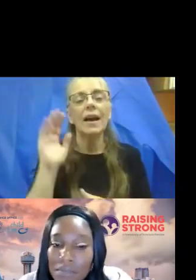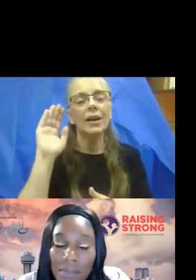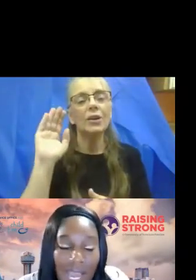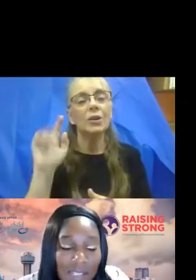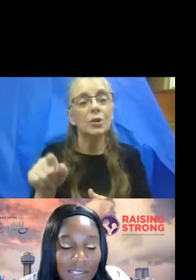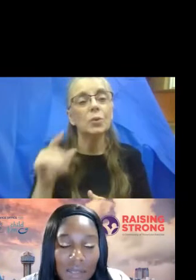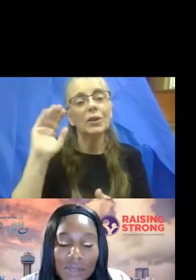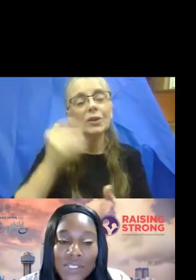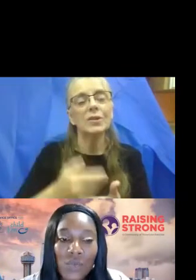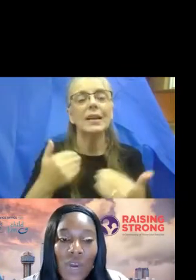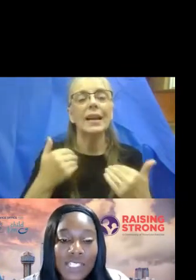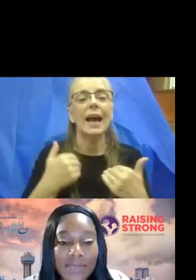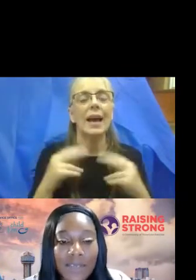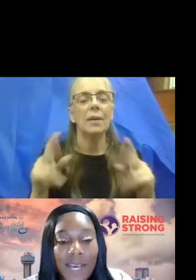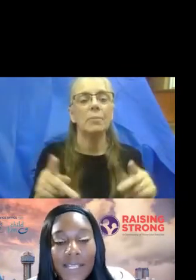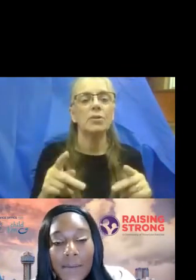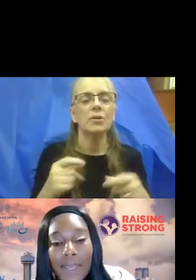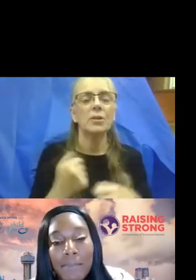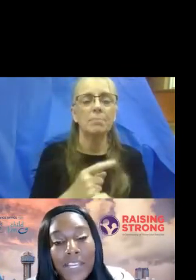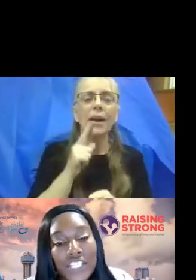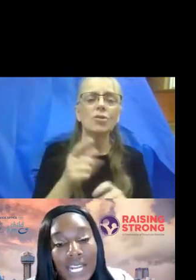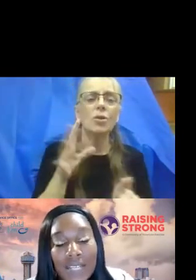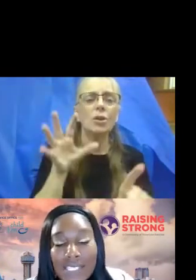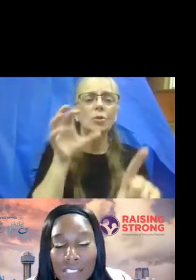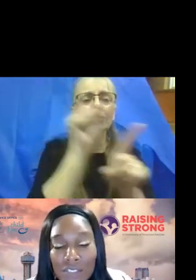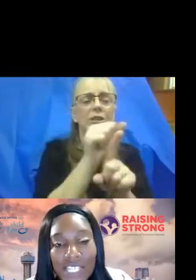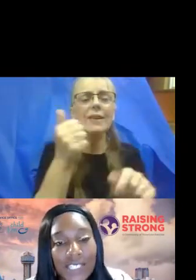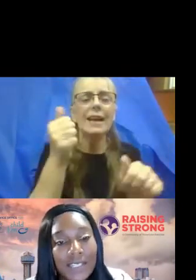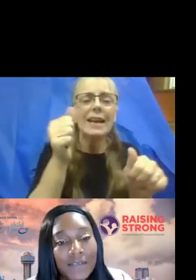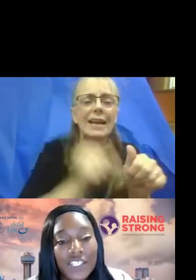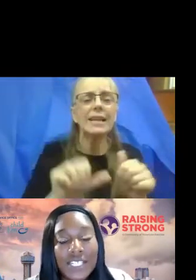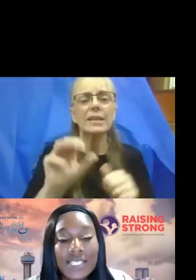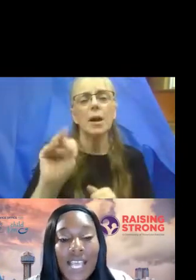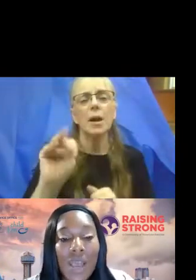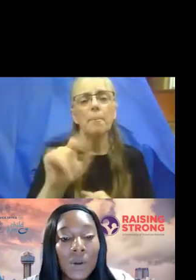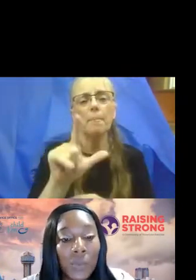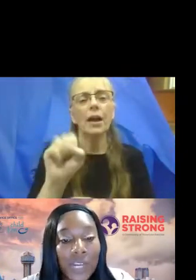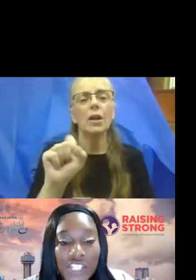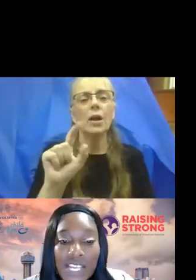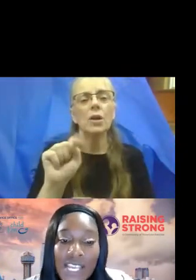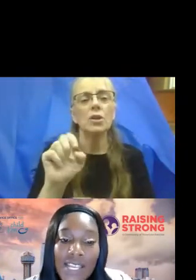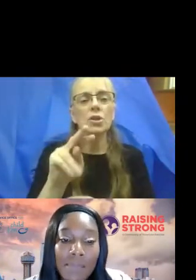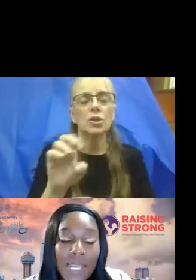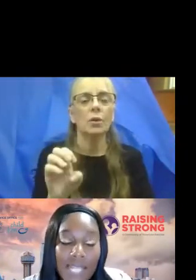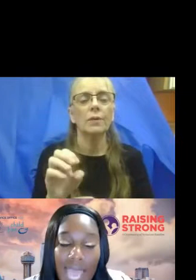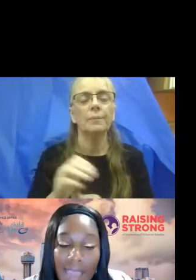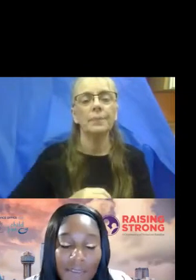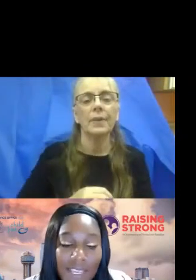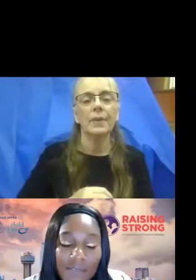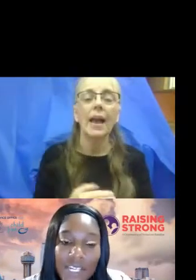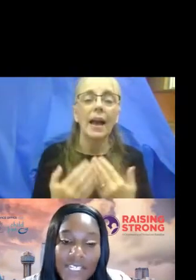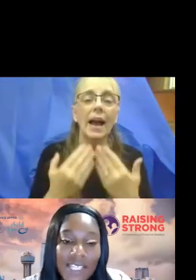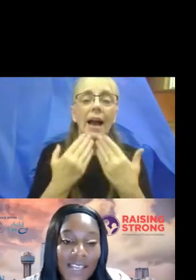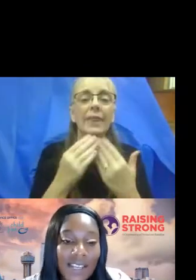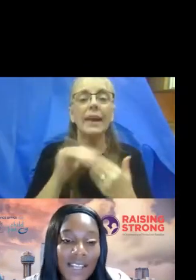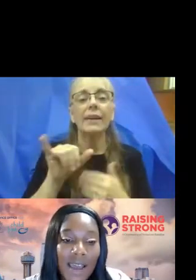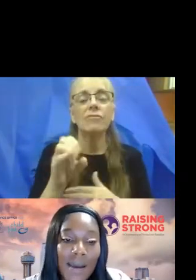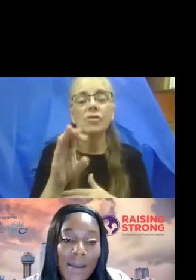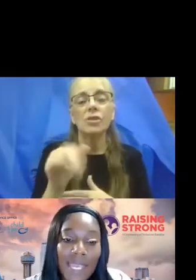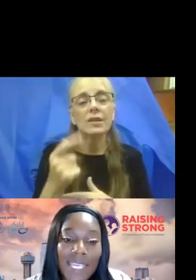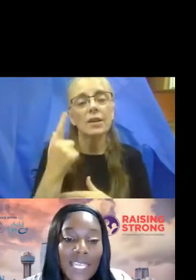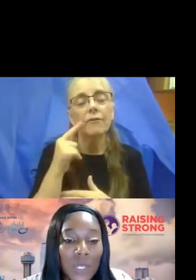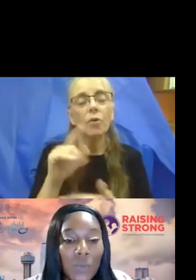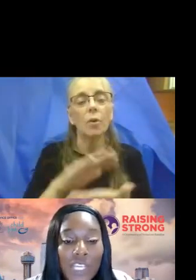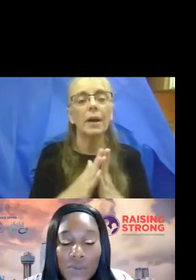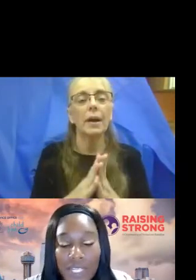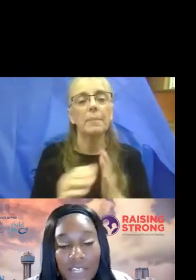those milestones and watch him develop. And big shout out to you, Jessica, for just reaching and being an advocate for your son,